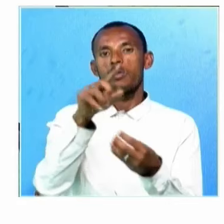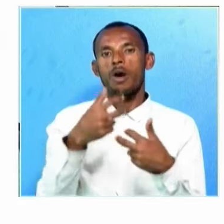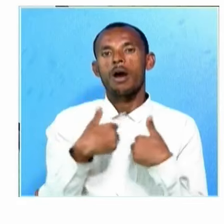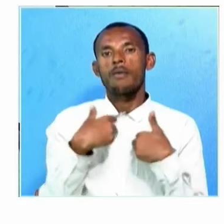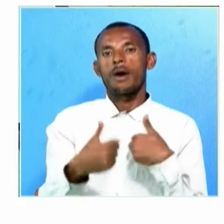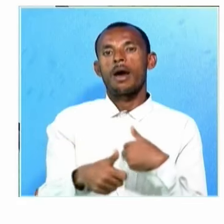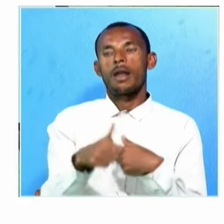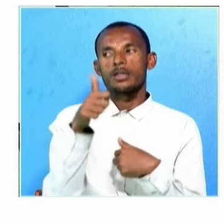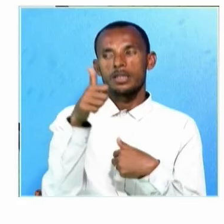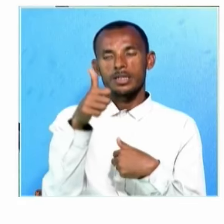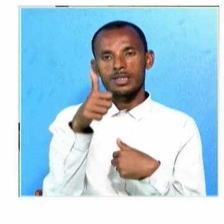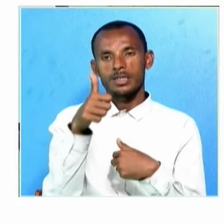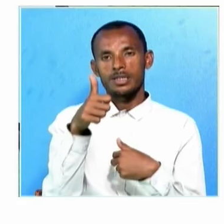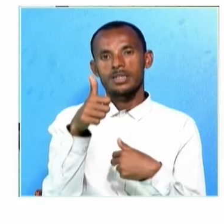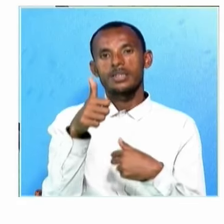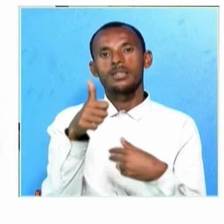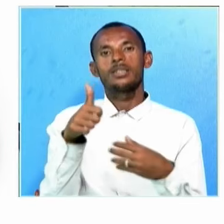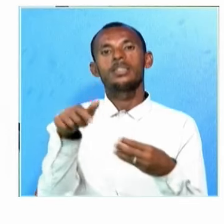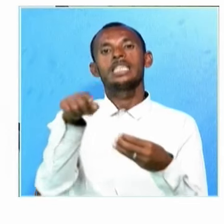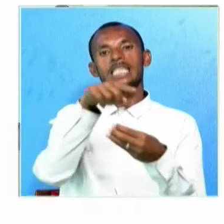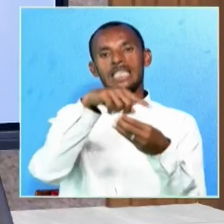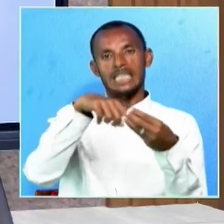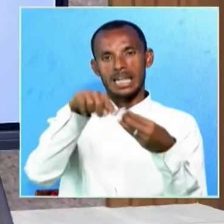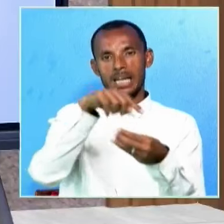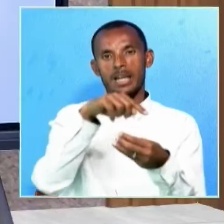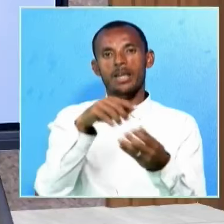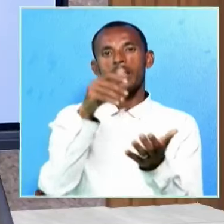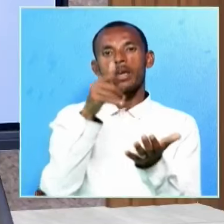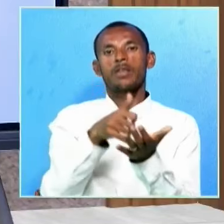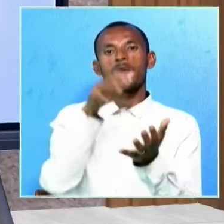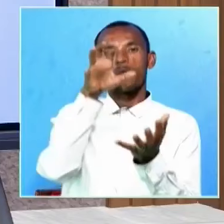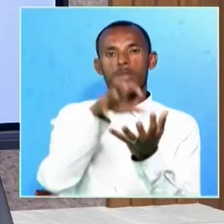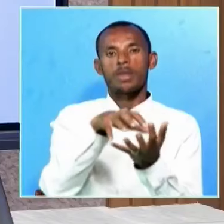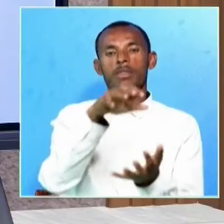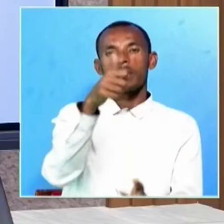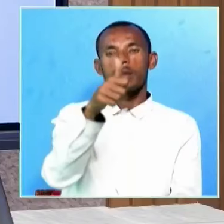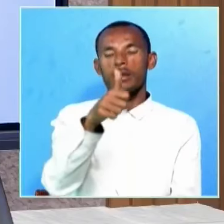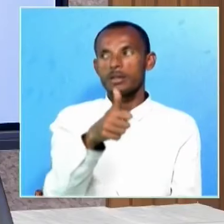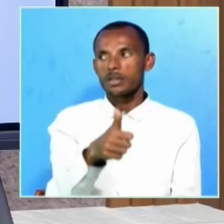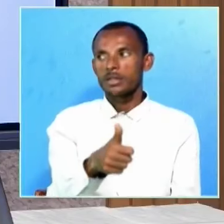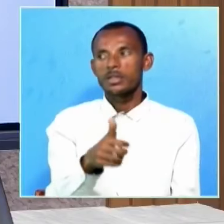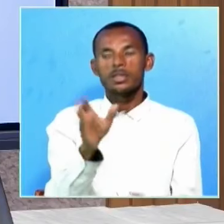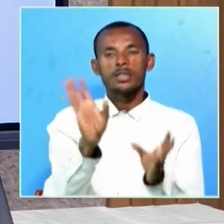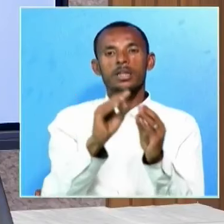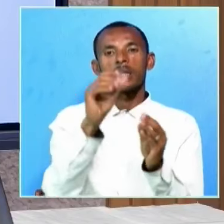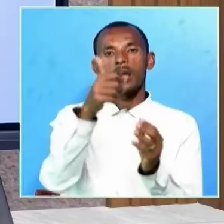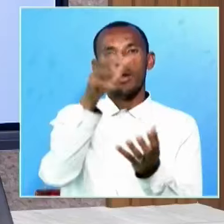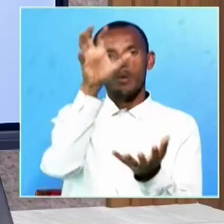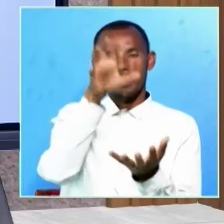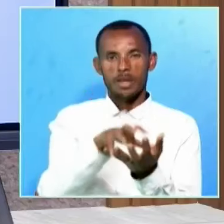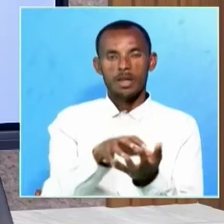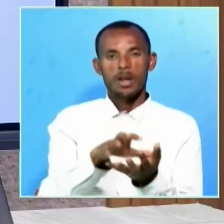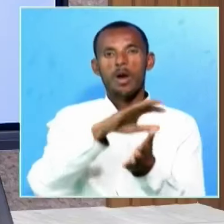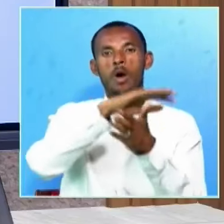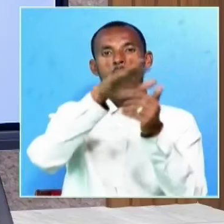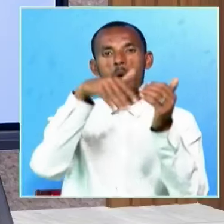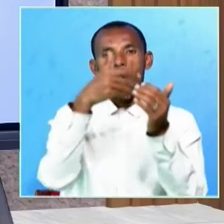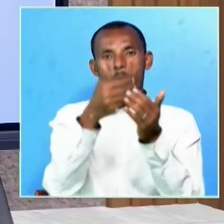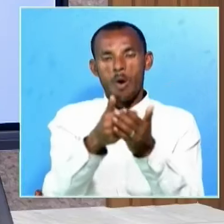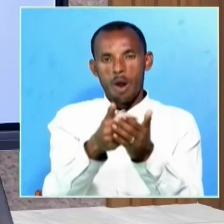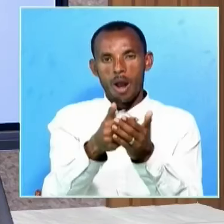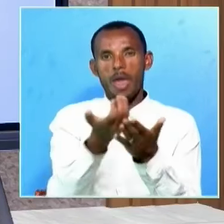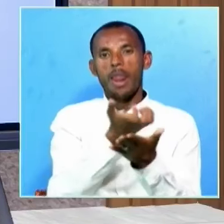another circle, it containing 10. As you can see here, set A contains the whole elements inside this